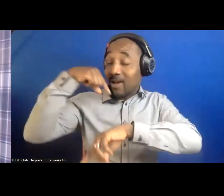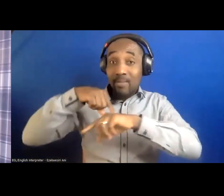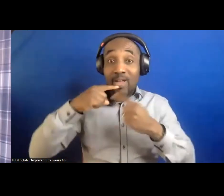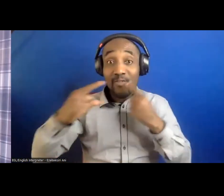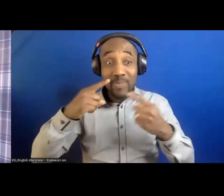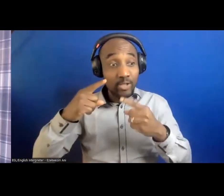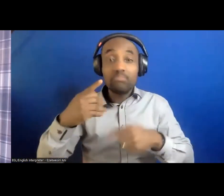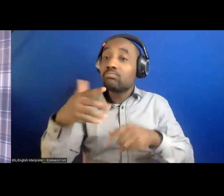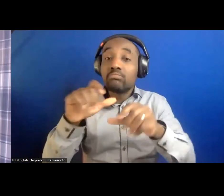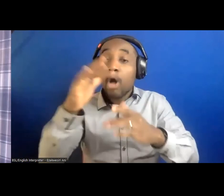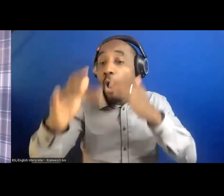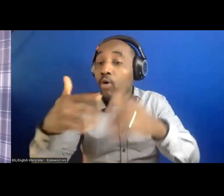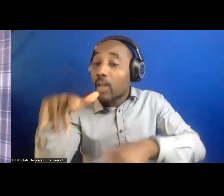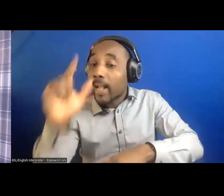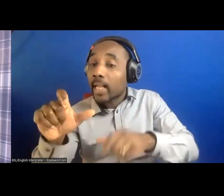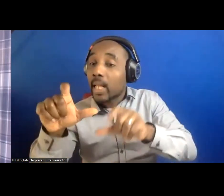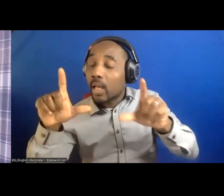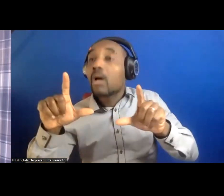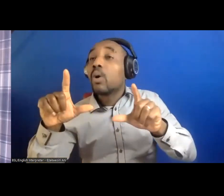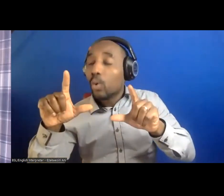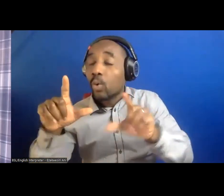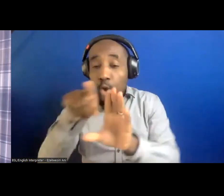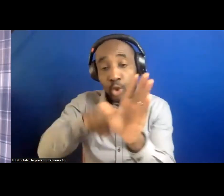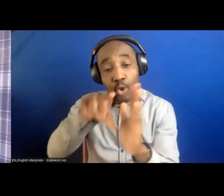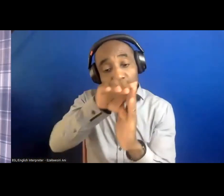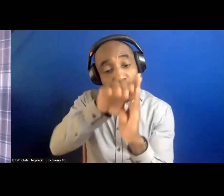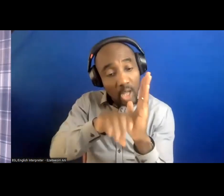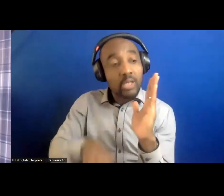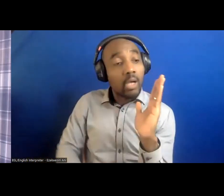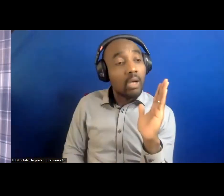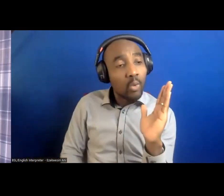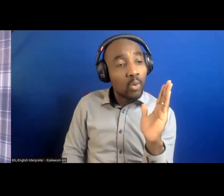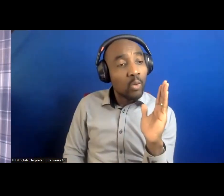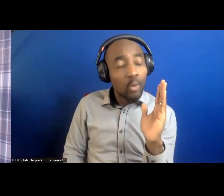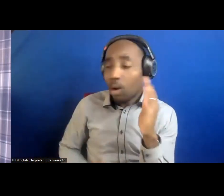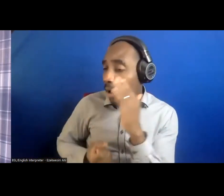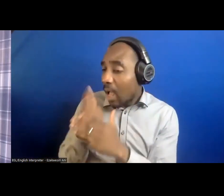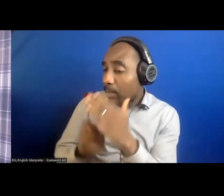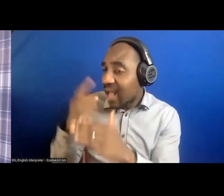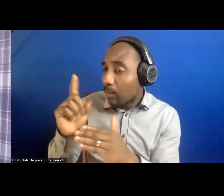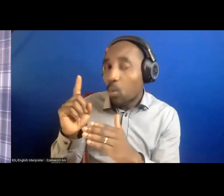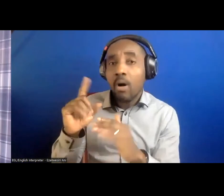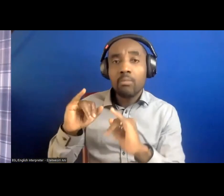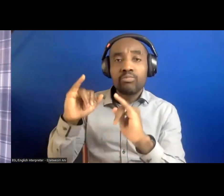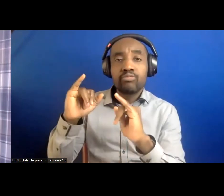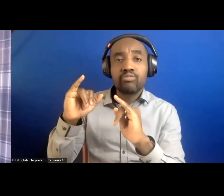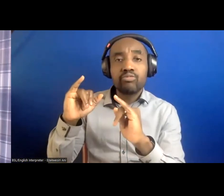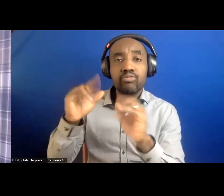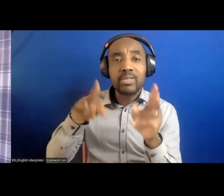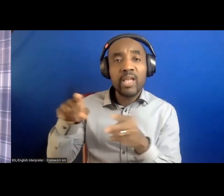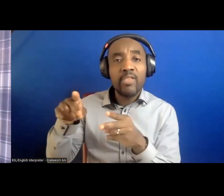click on the youth charter will tell you what can have happened by way of tragedy, providing a global movement of